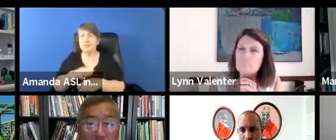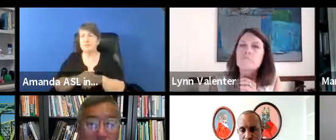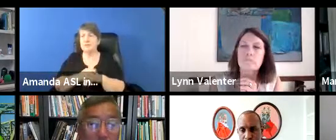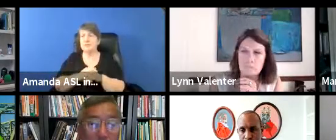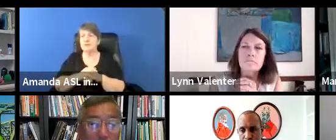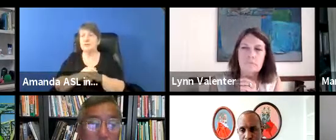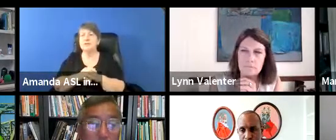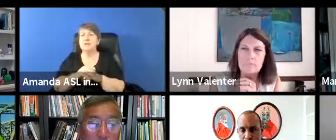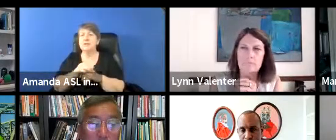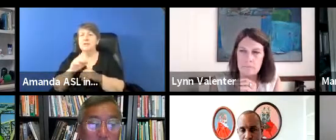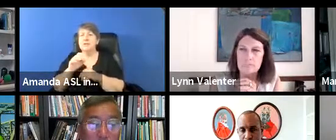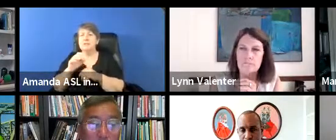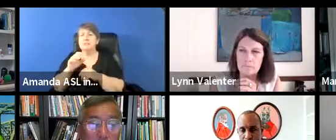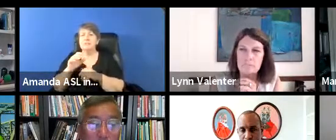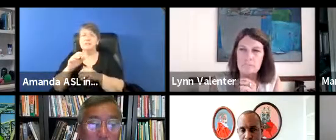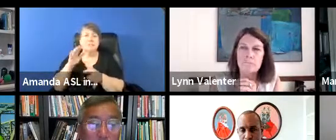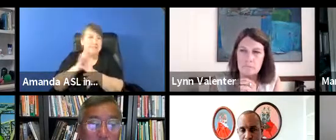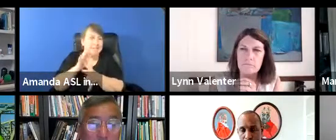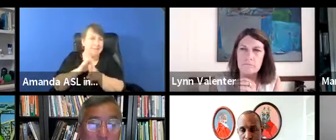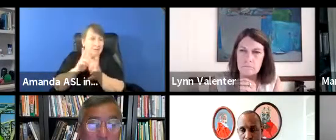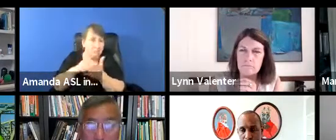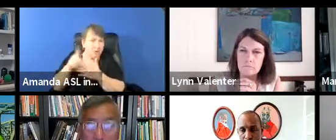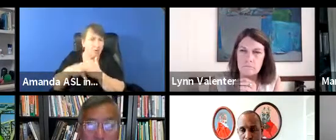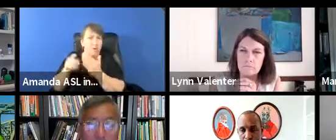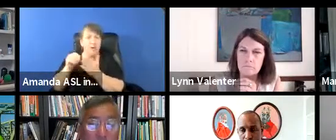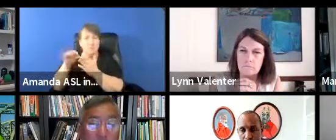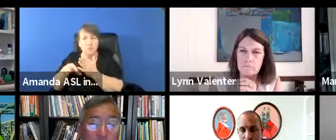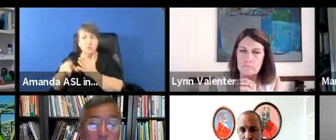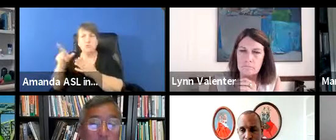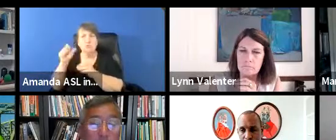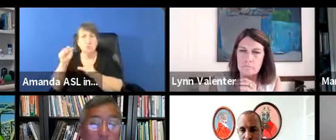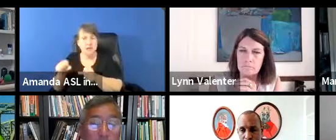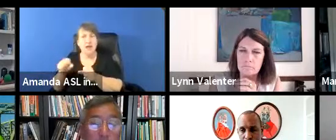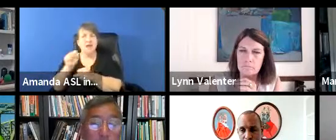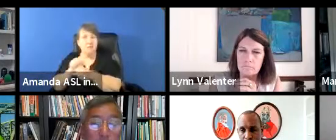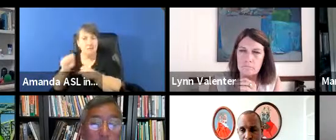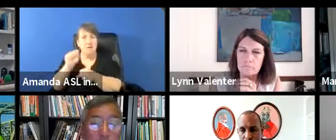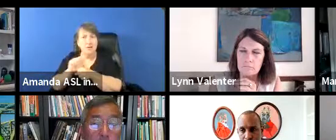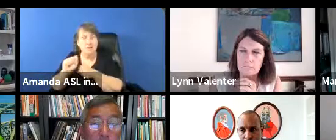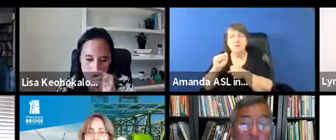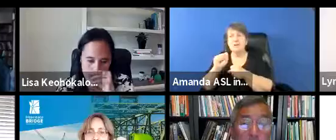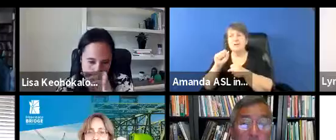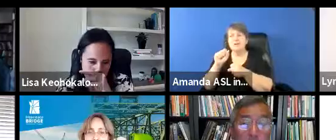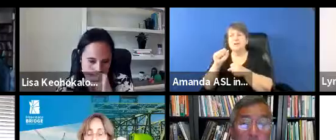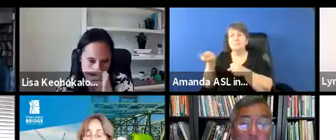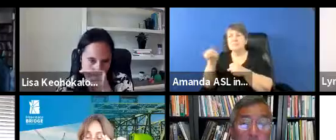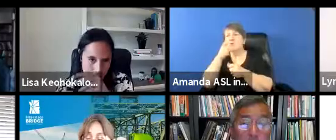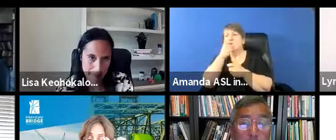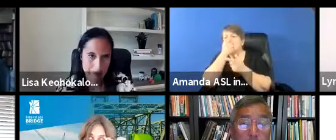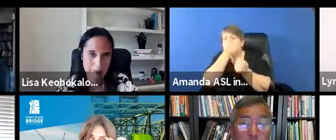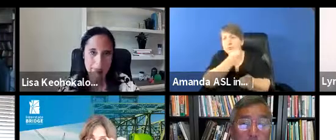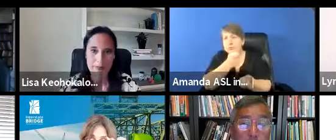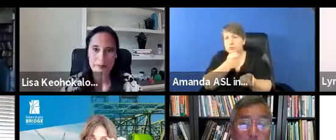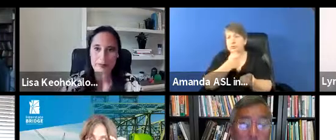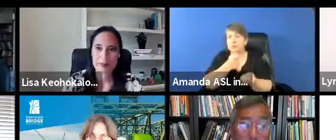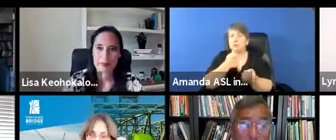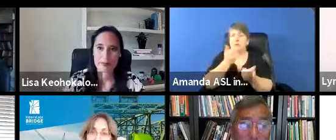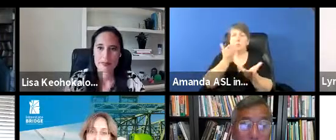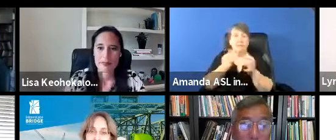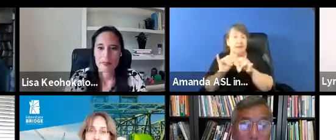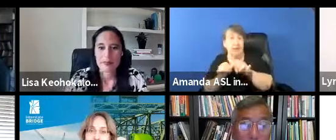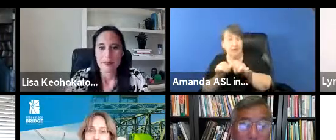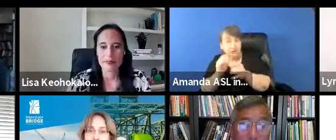senior programs that students can work on who have an interest in whether it's the